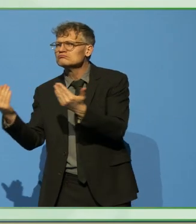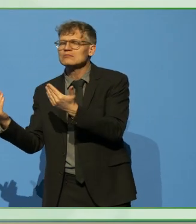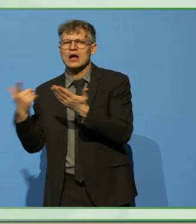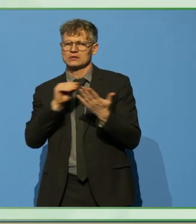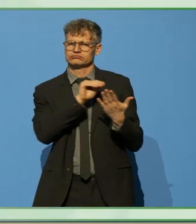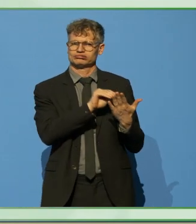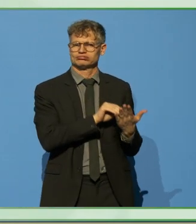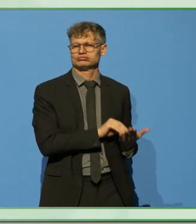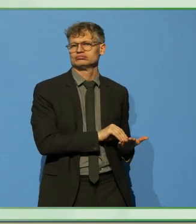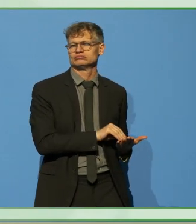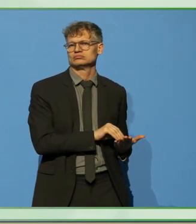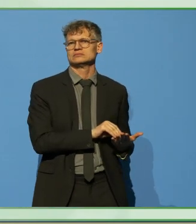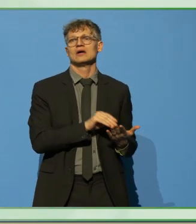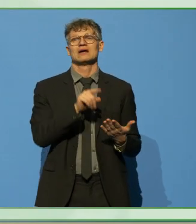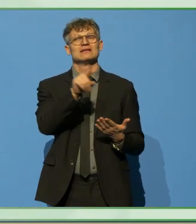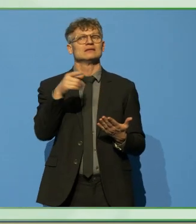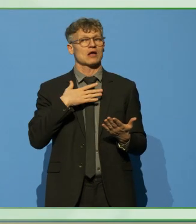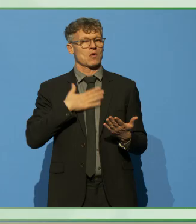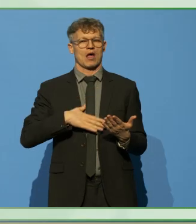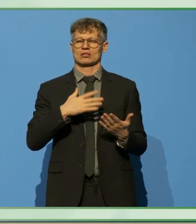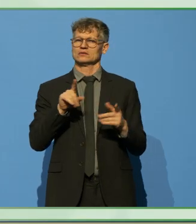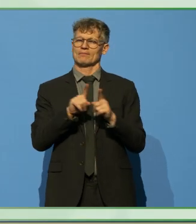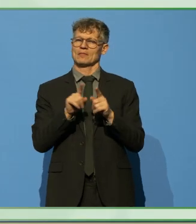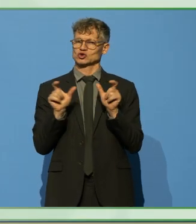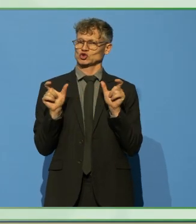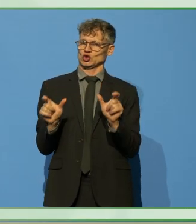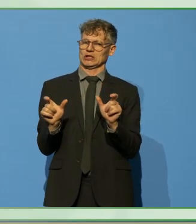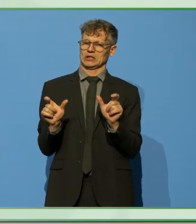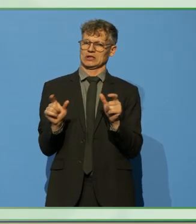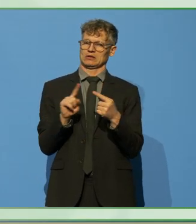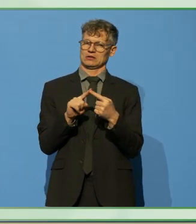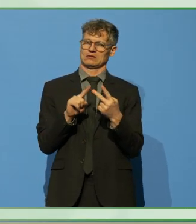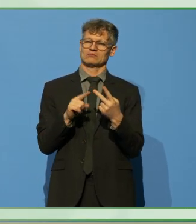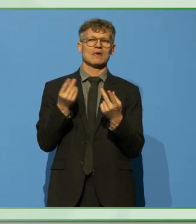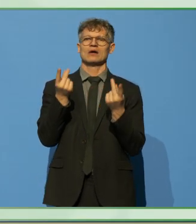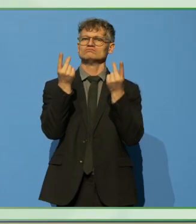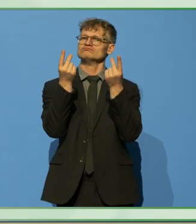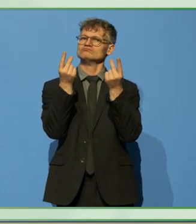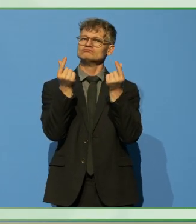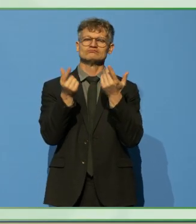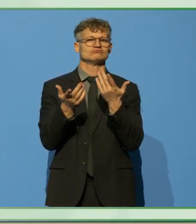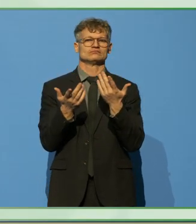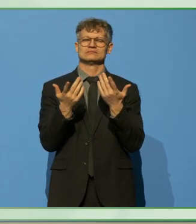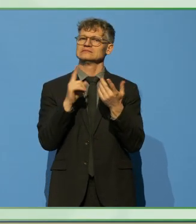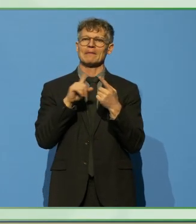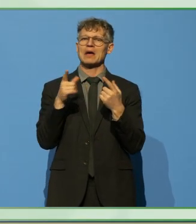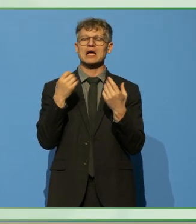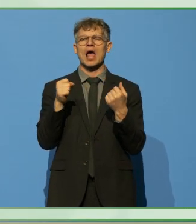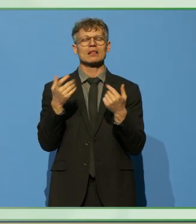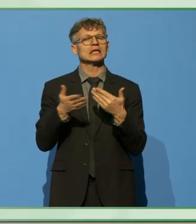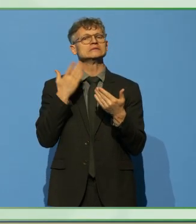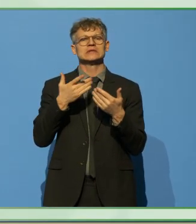So it's about security, it's about speed and ease of use, also efficient spending